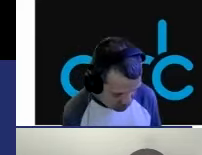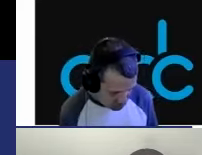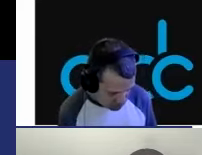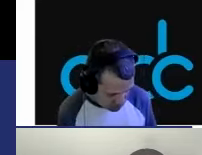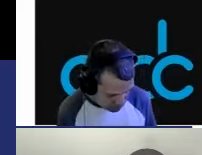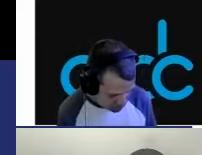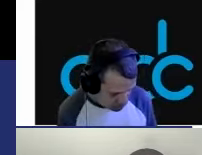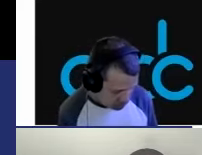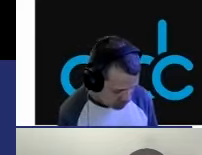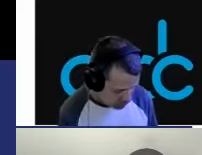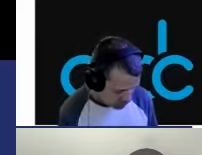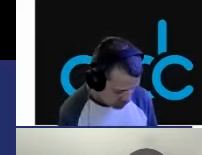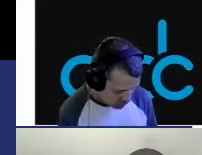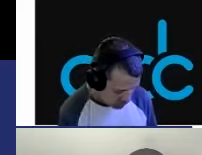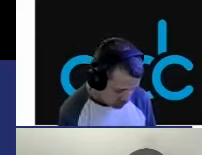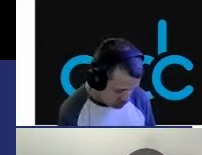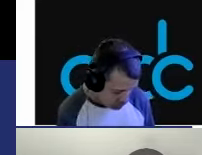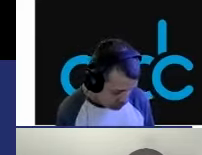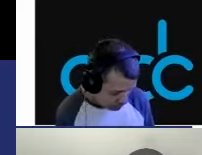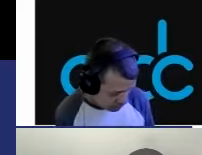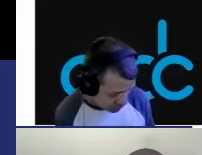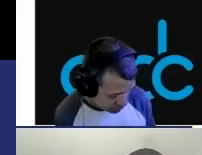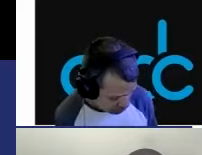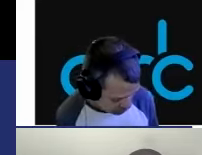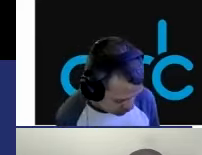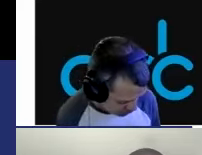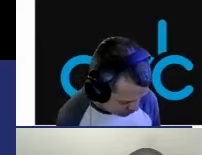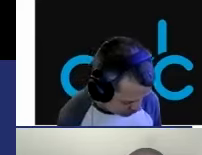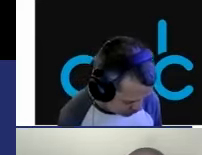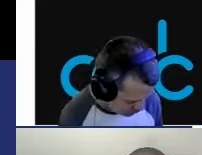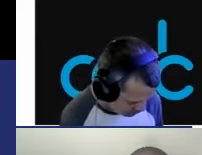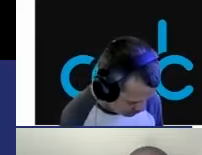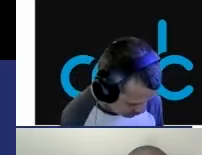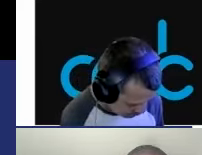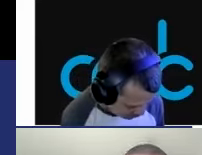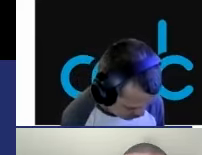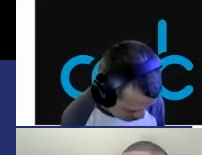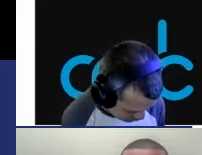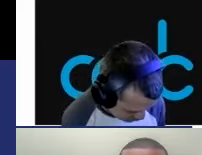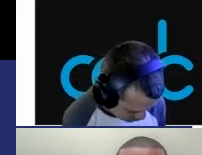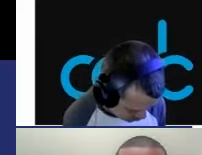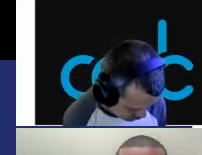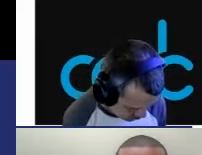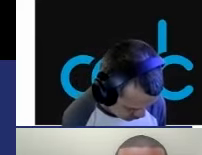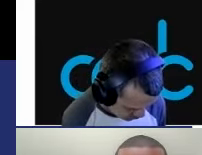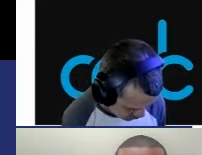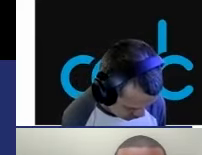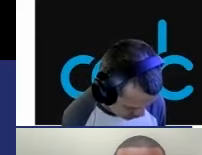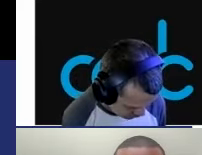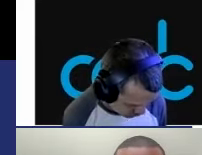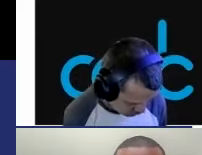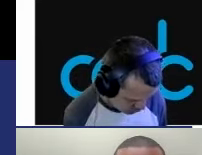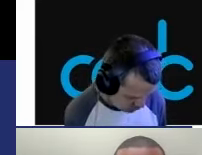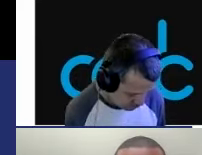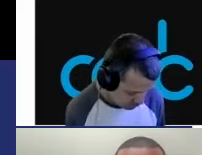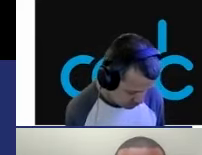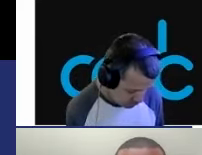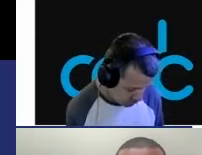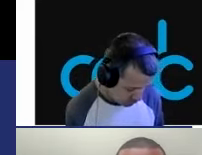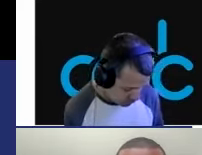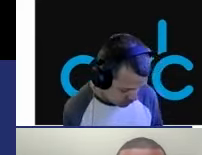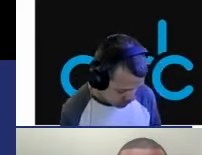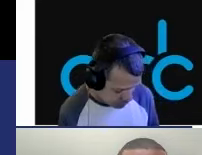Al-Anon. Okay, ideal collection plan. making sure that providers are trained on how to ask